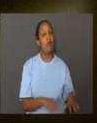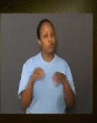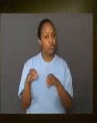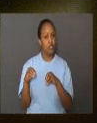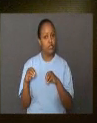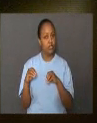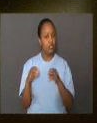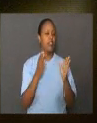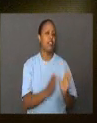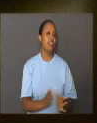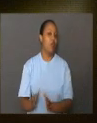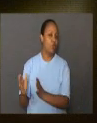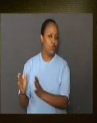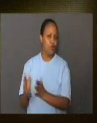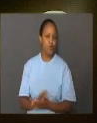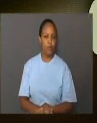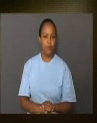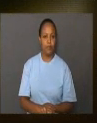Students, let's get ready.